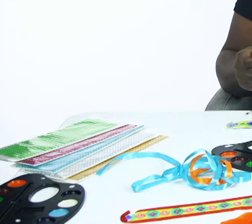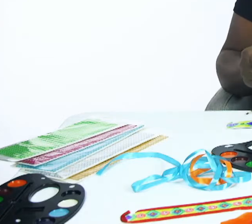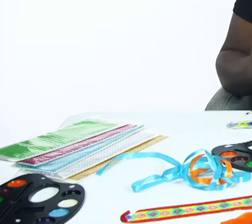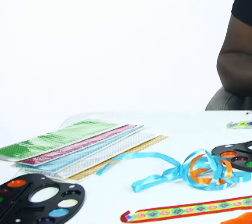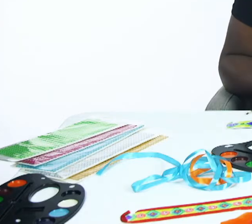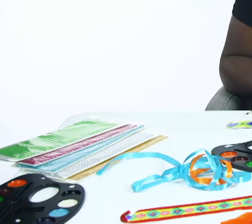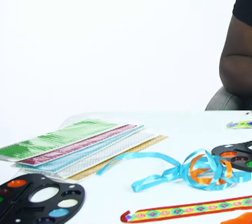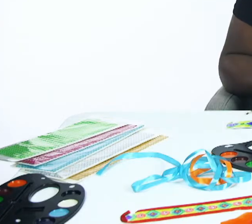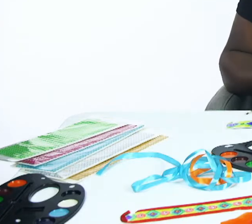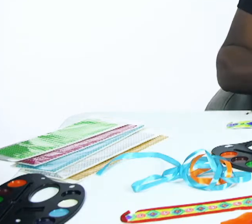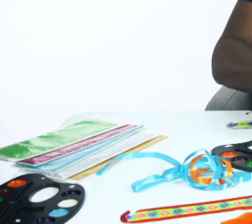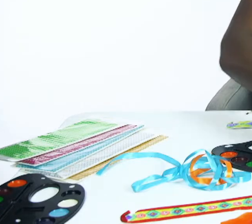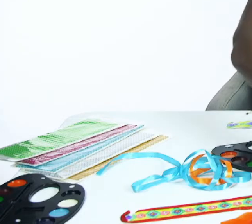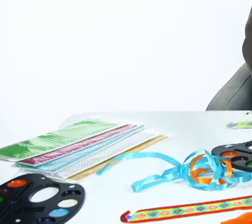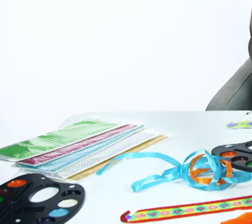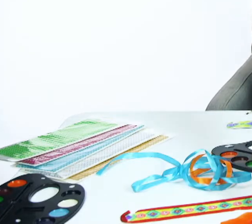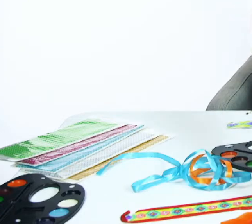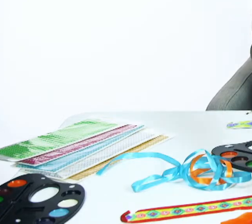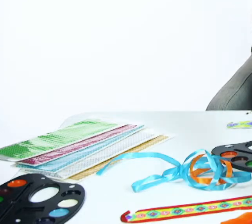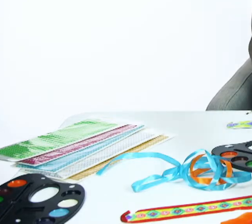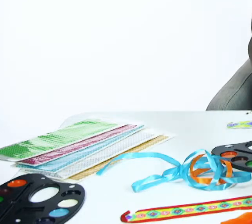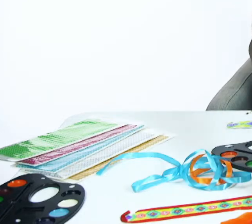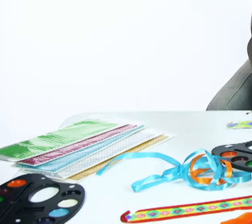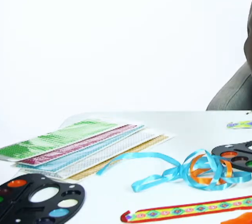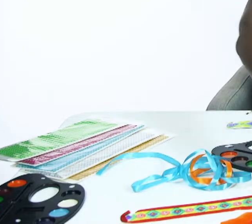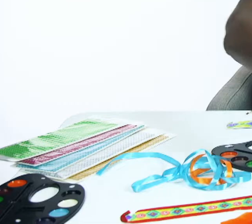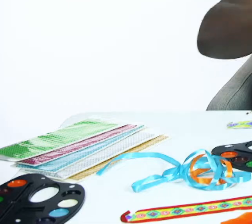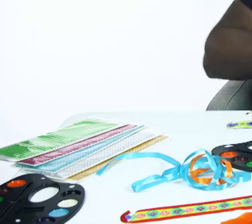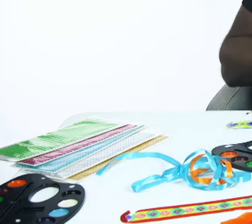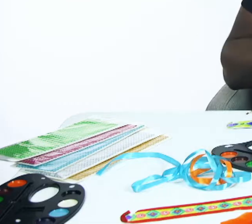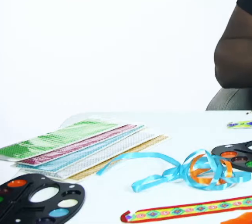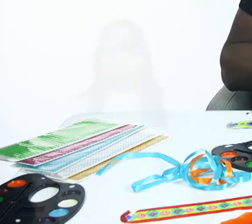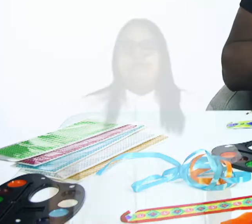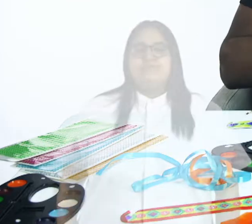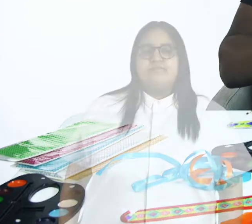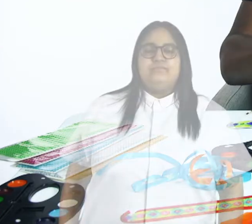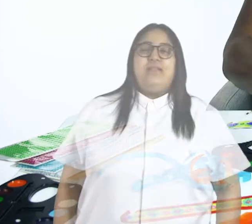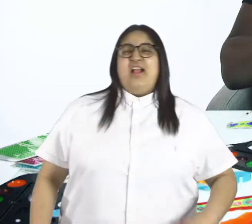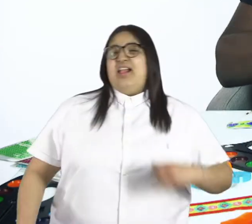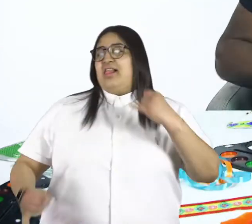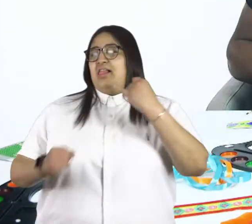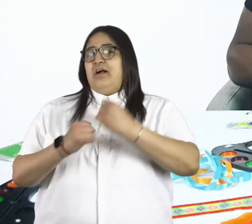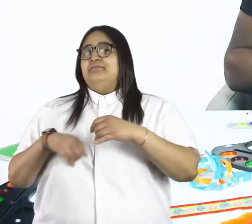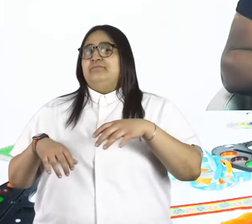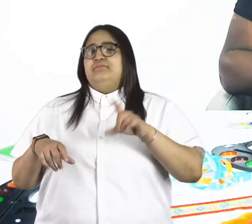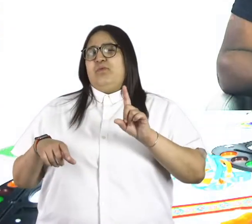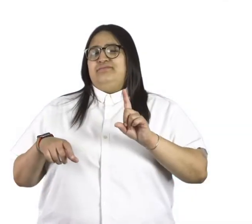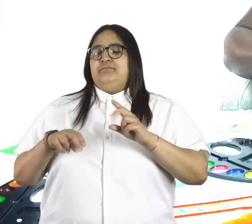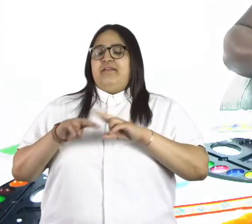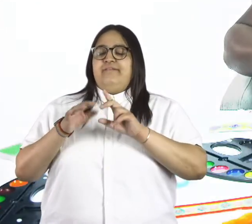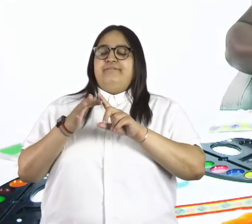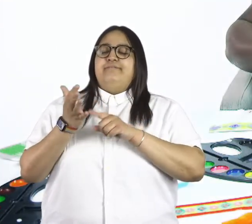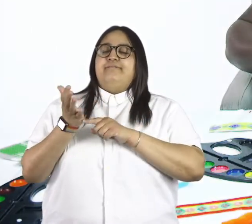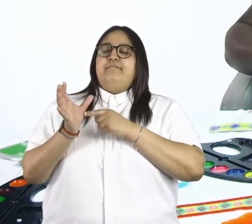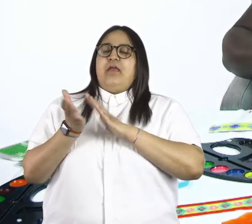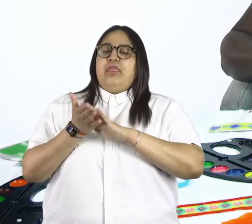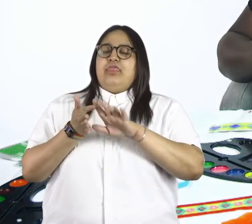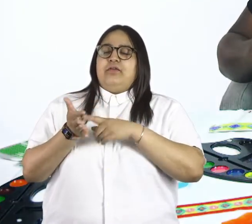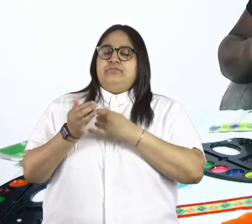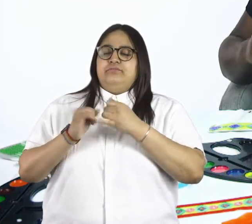put on our ribbon before we get to the final stage, which is the feathers on the top and the foil pieces.